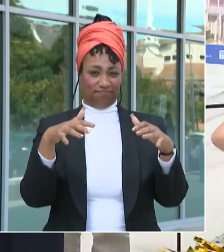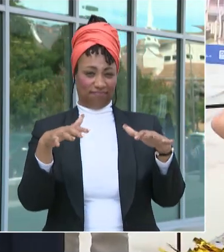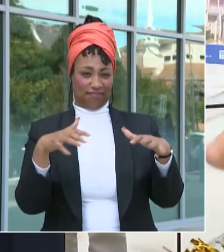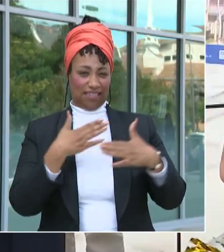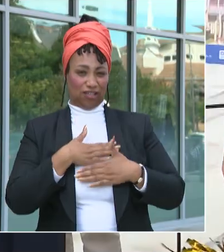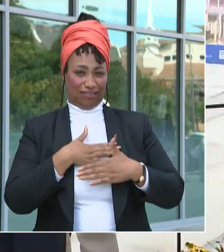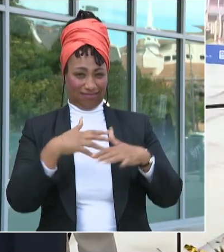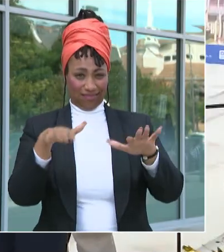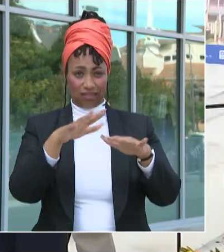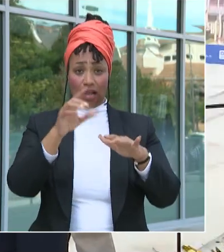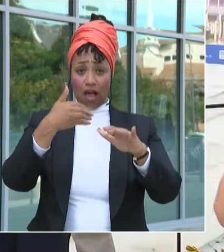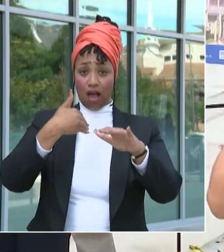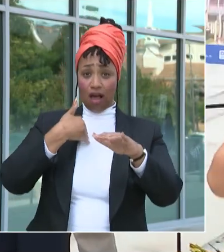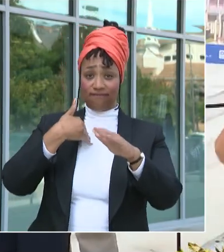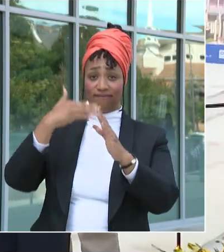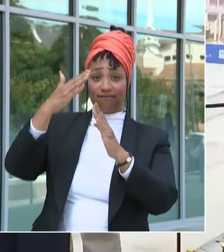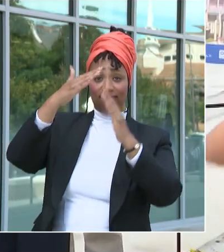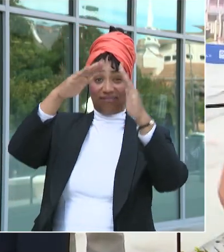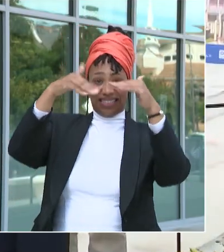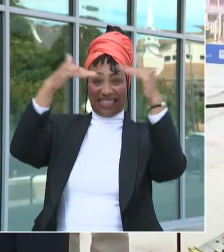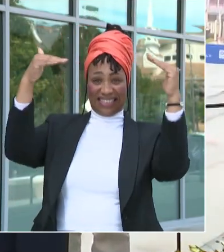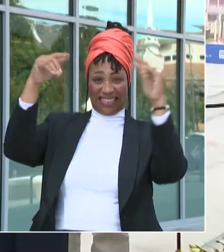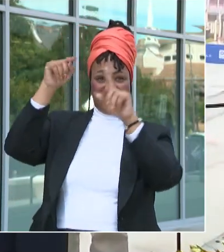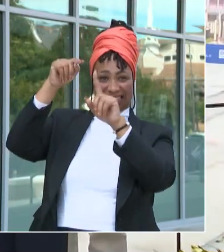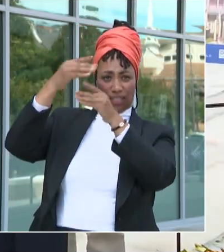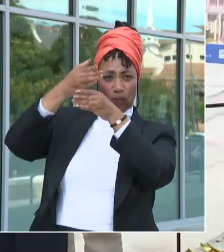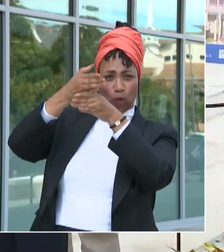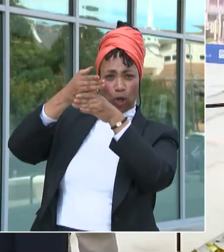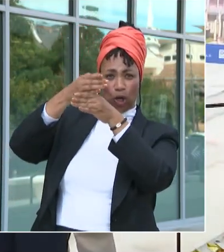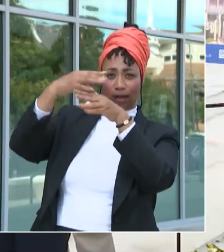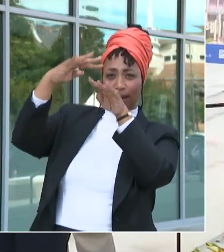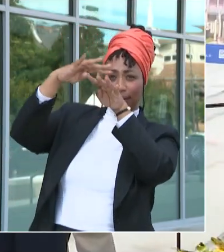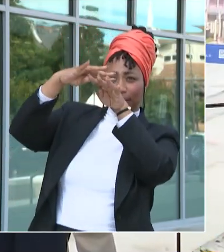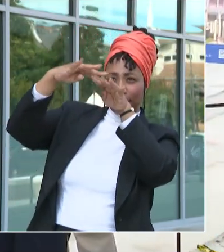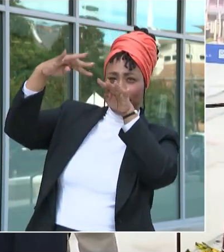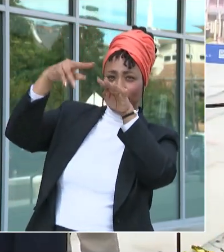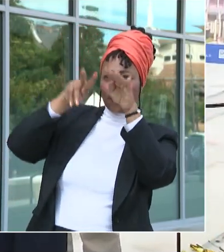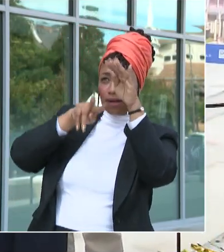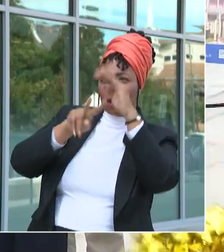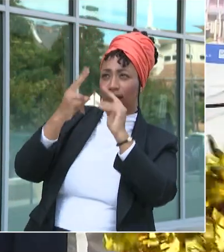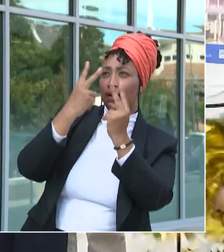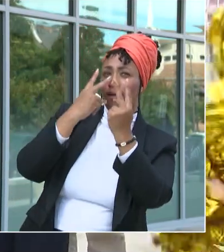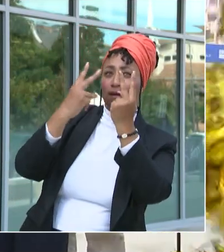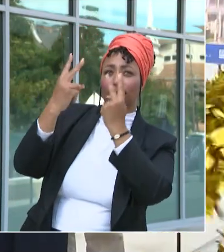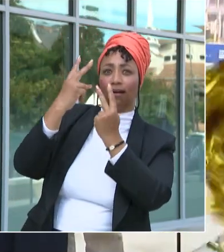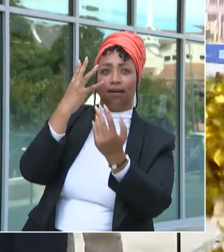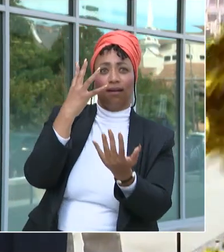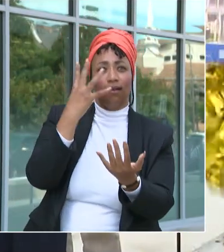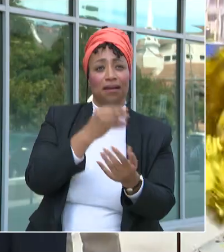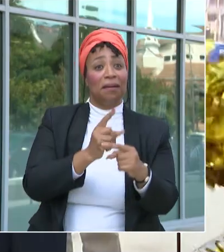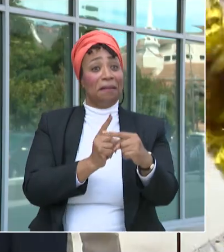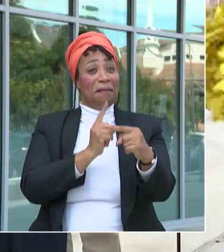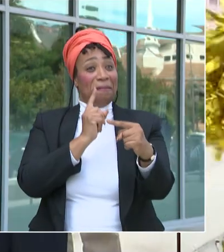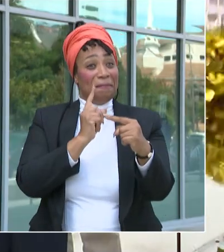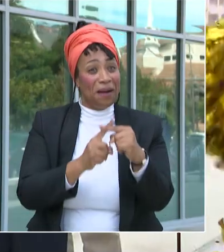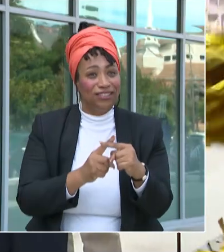in mind and equitable construction. We will achieve the net zero standard here.